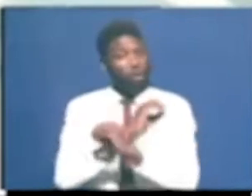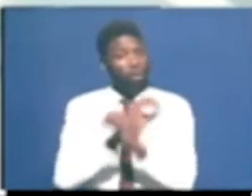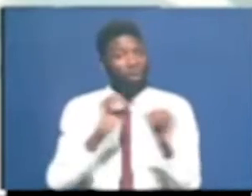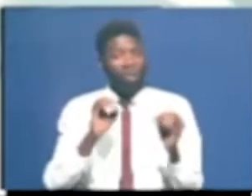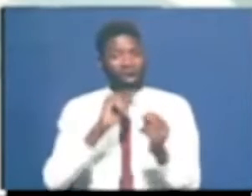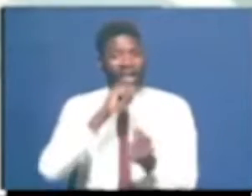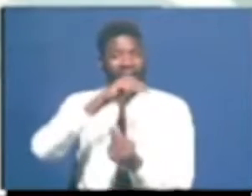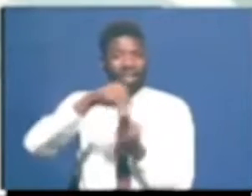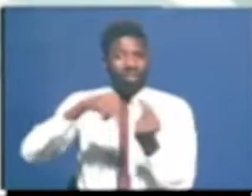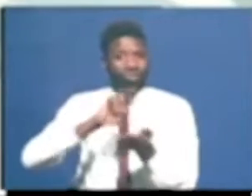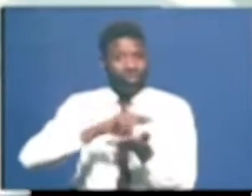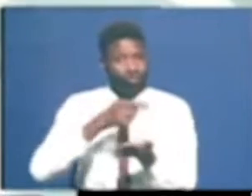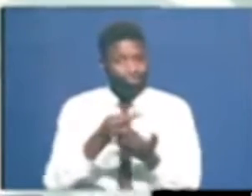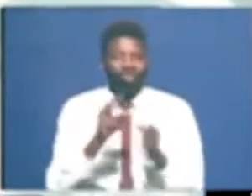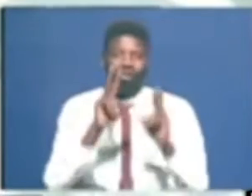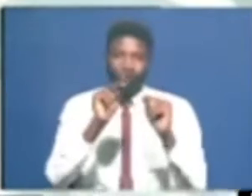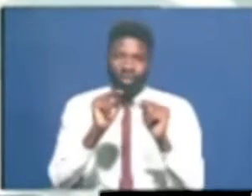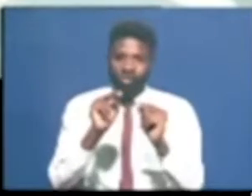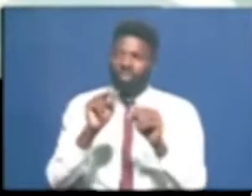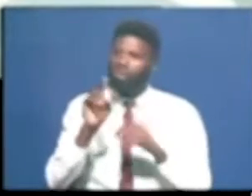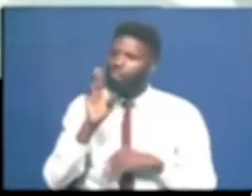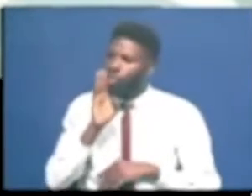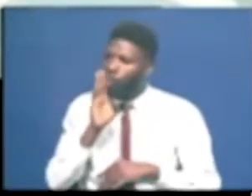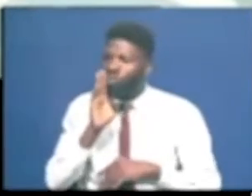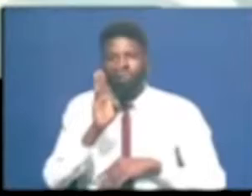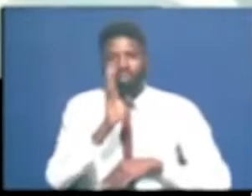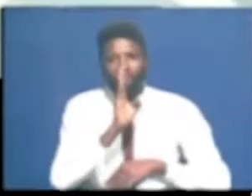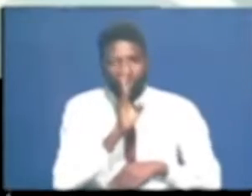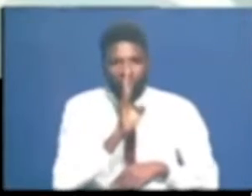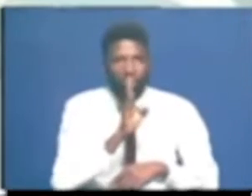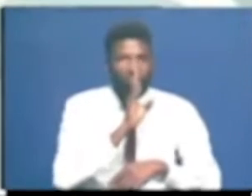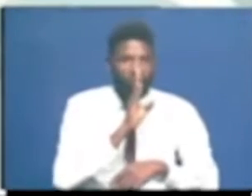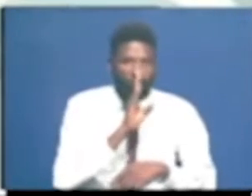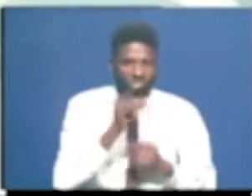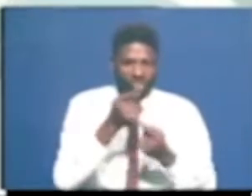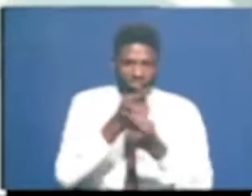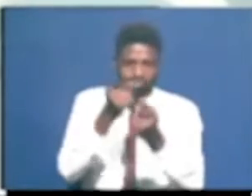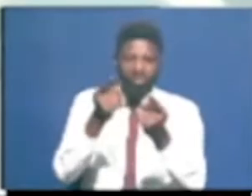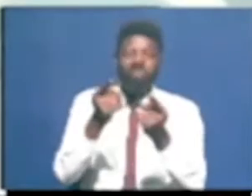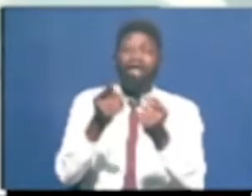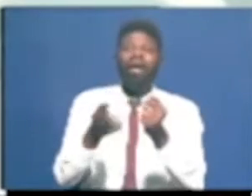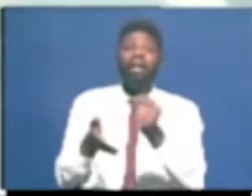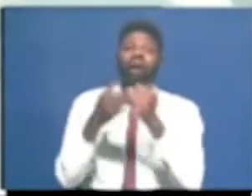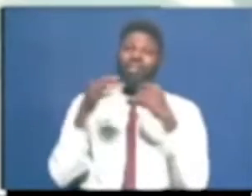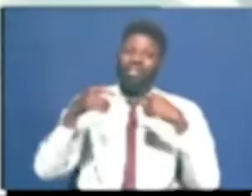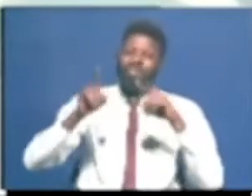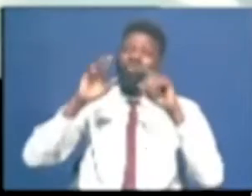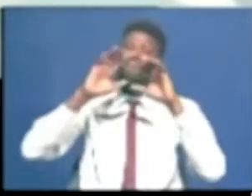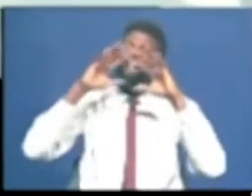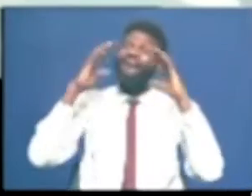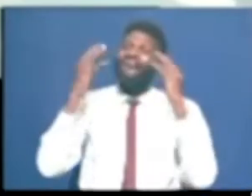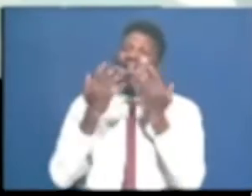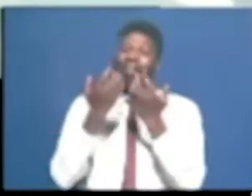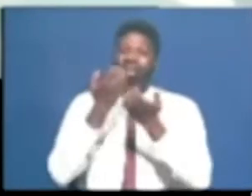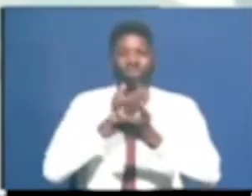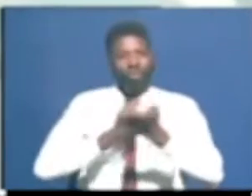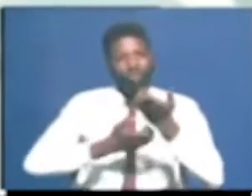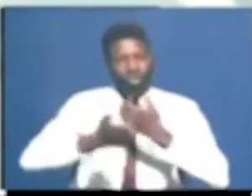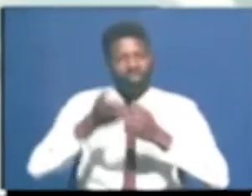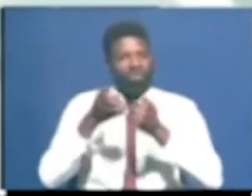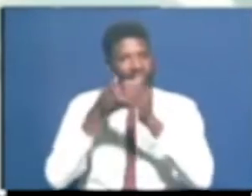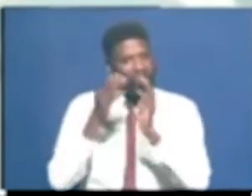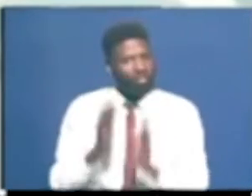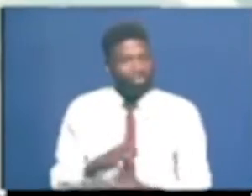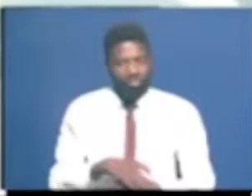others to catch up and to become world economic leaders. And the national question, therefore, to